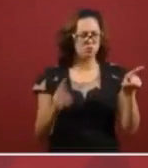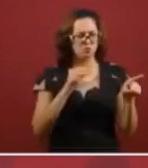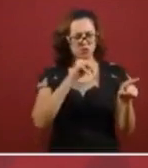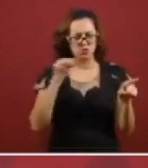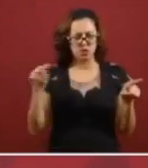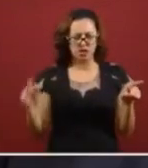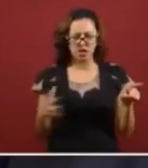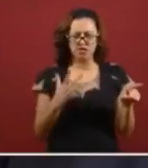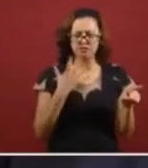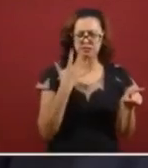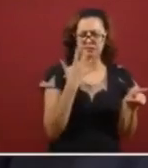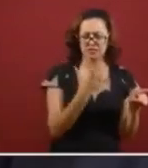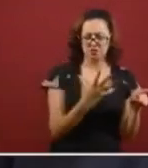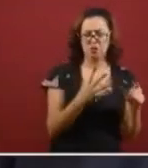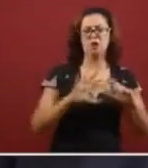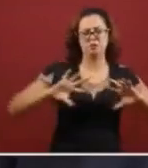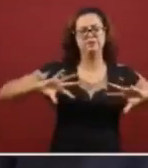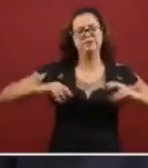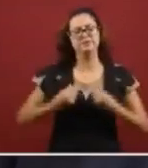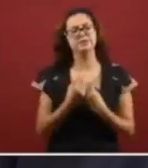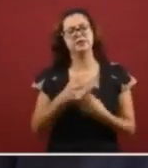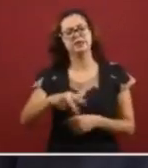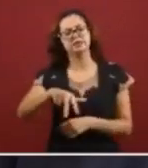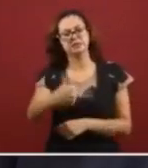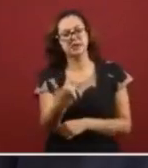and 5 in Michoacán. 13.